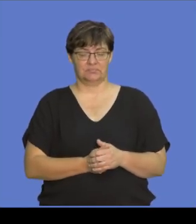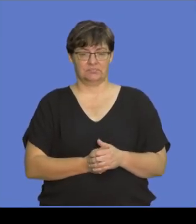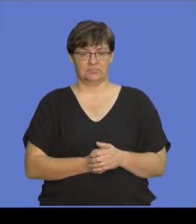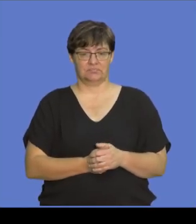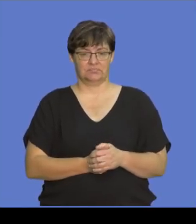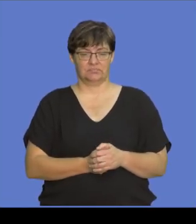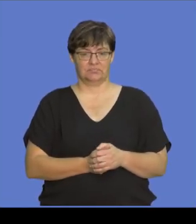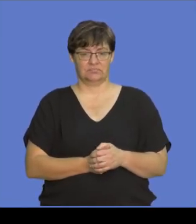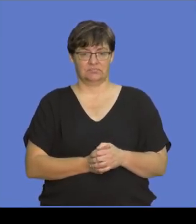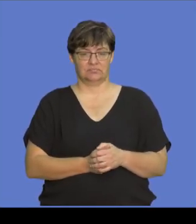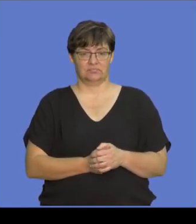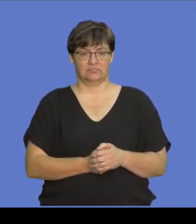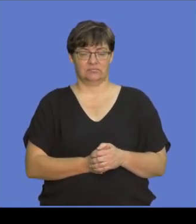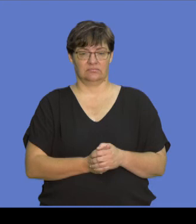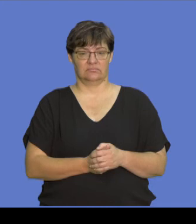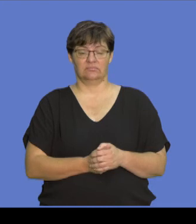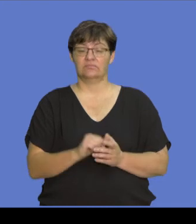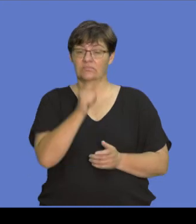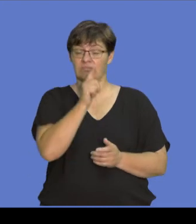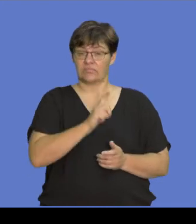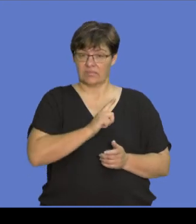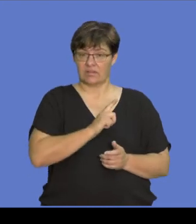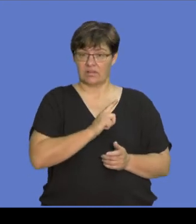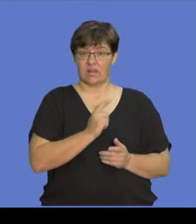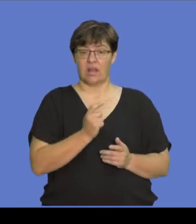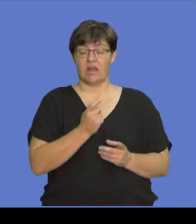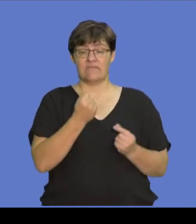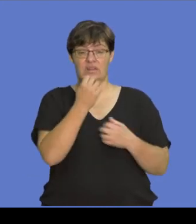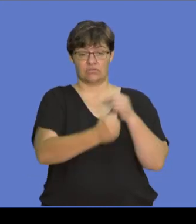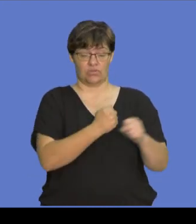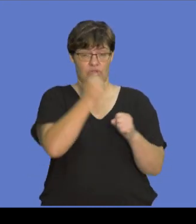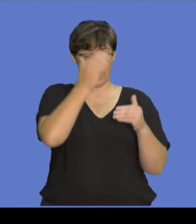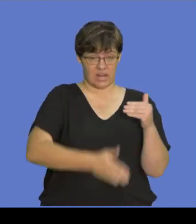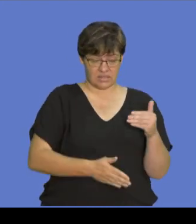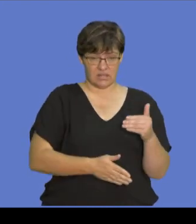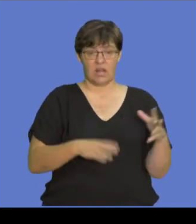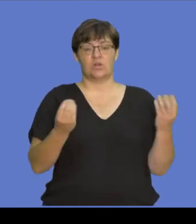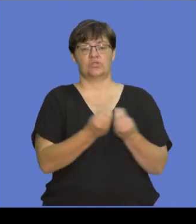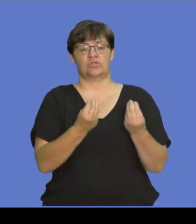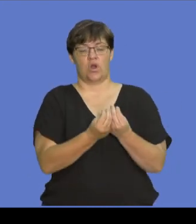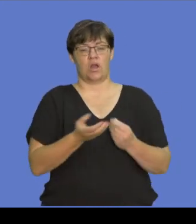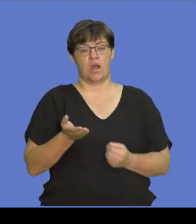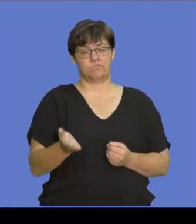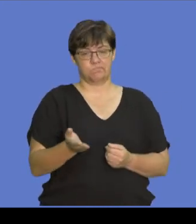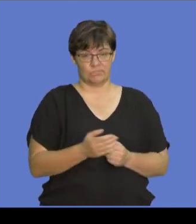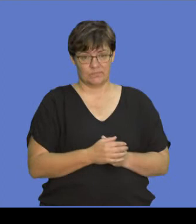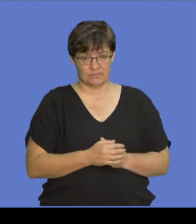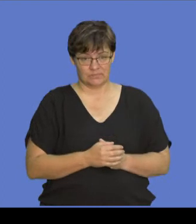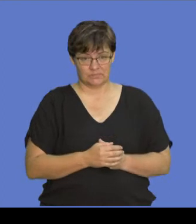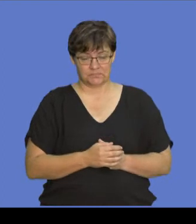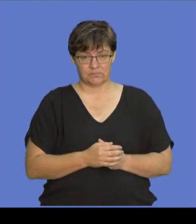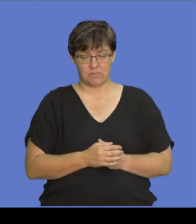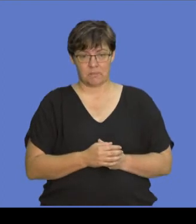And then you are told that at the end of the financial year, you have some stock on hand. It means that you have stock